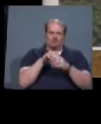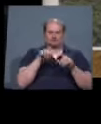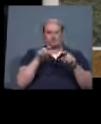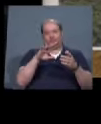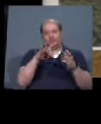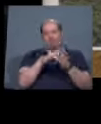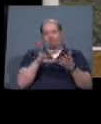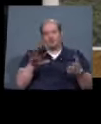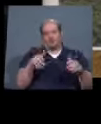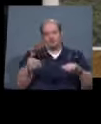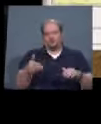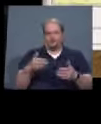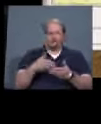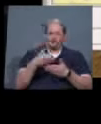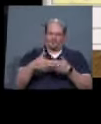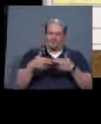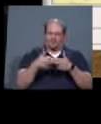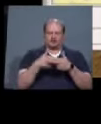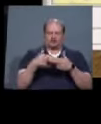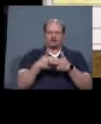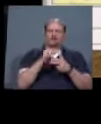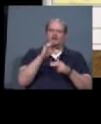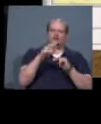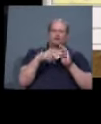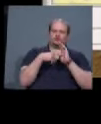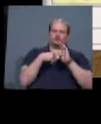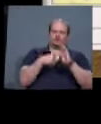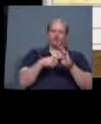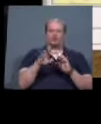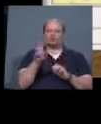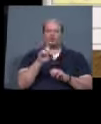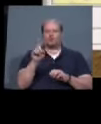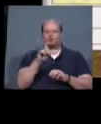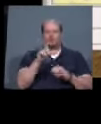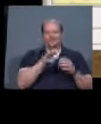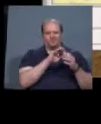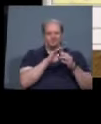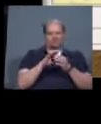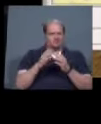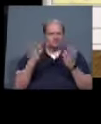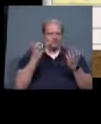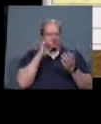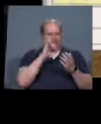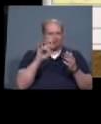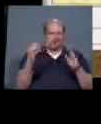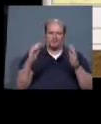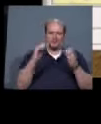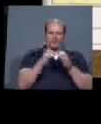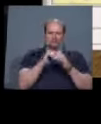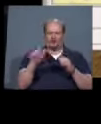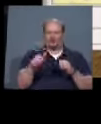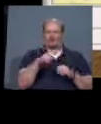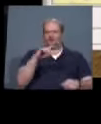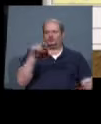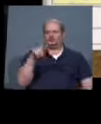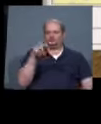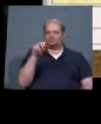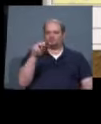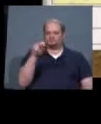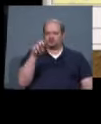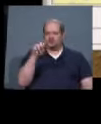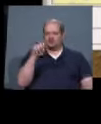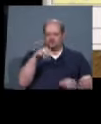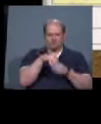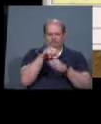winter. And then on the next slide, we show where we are relative to the other zoning classifications.